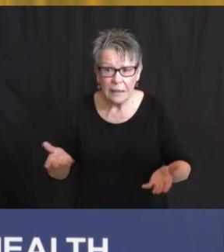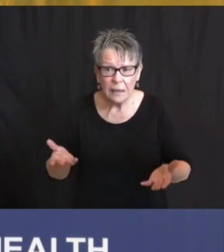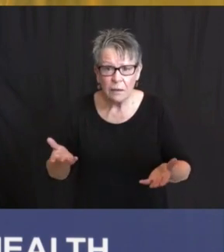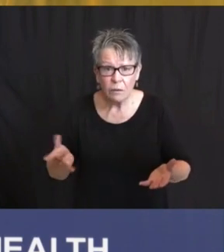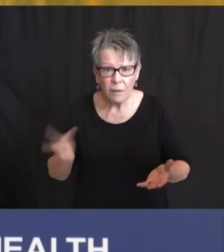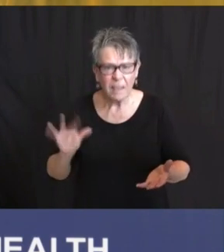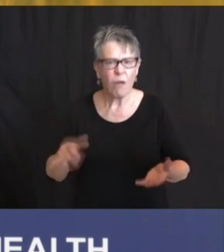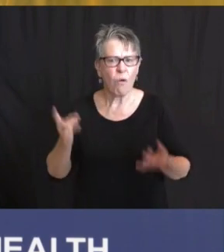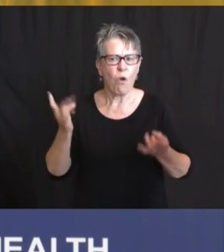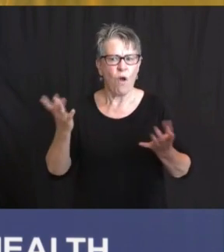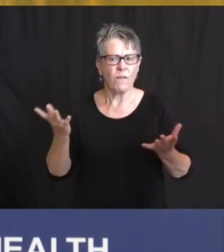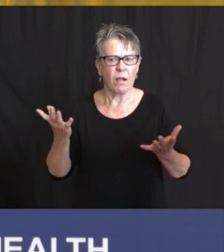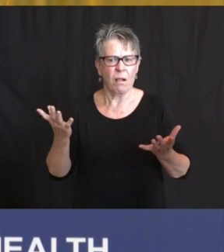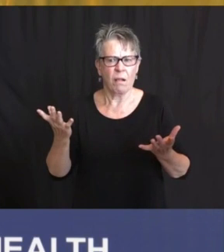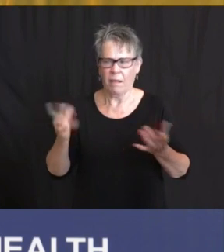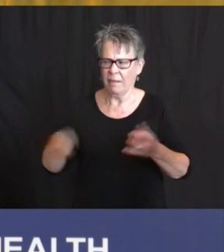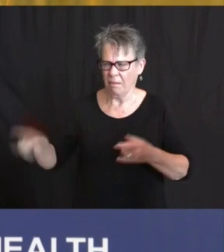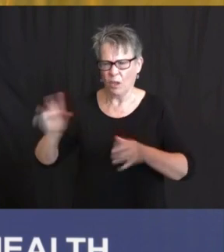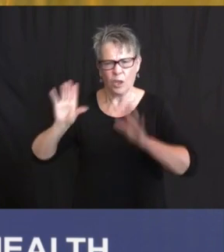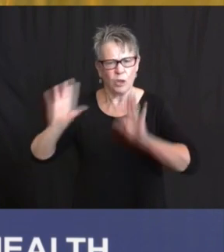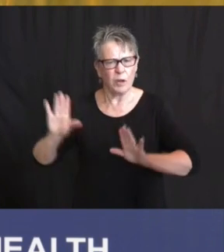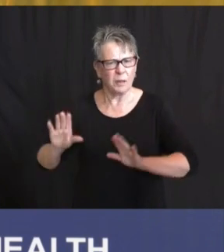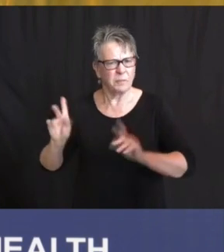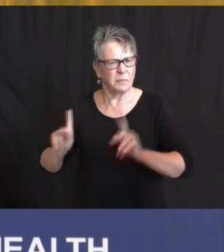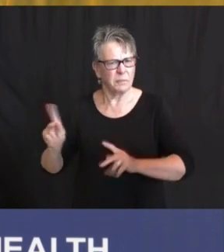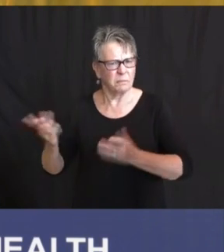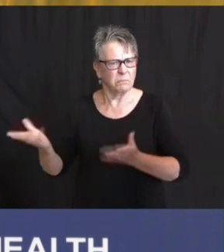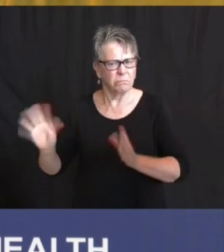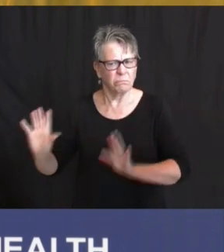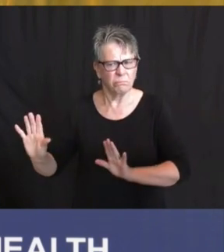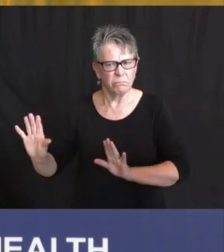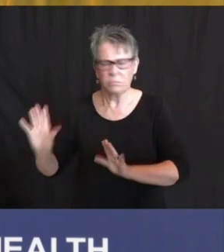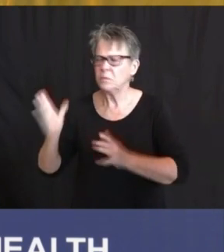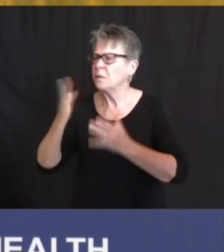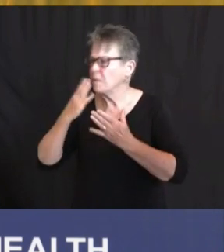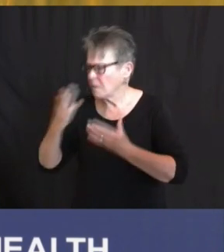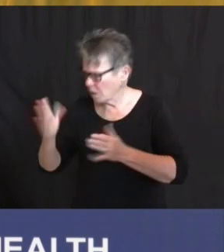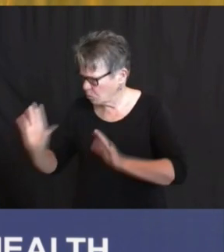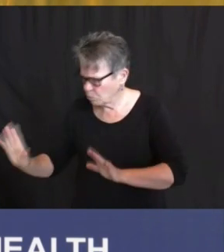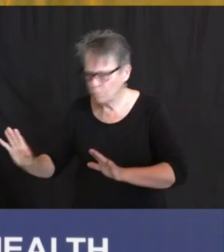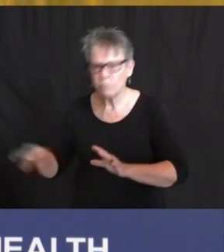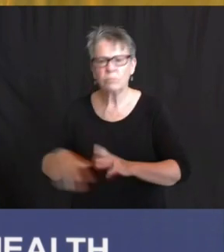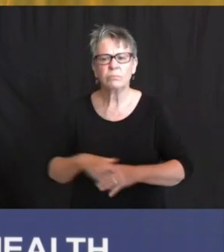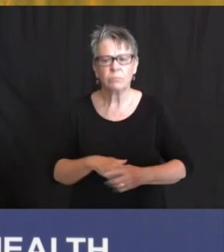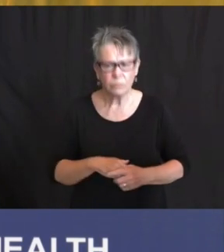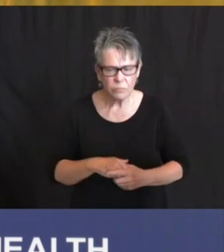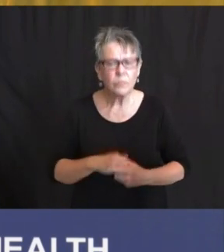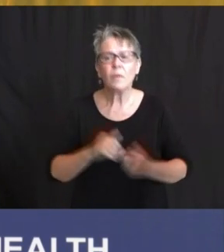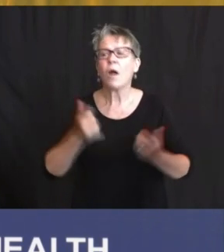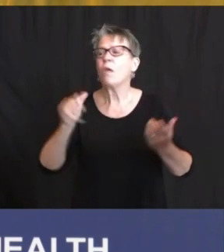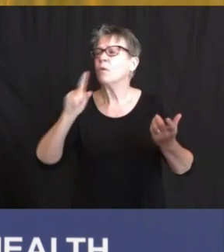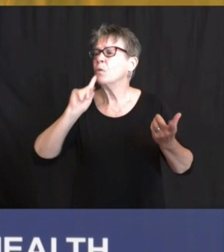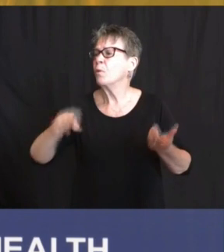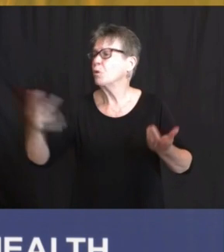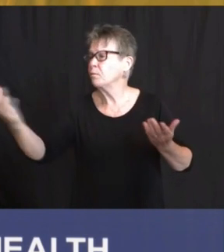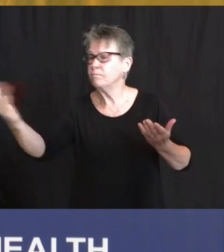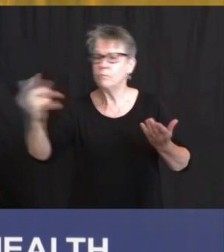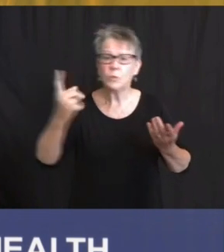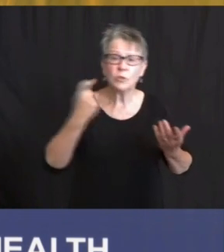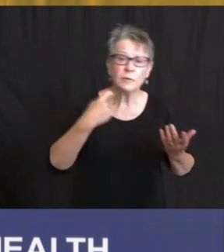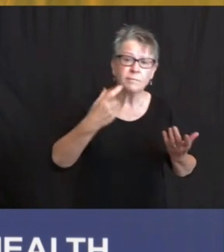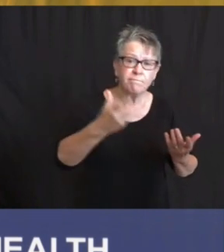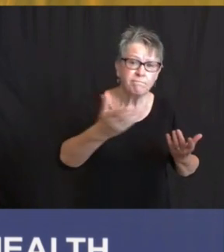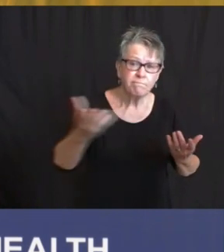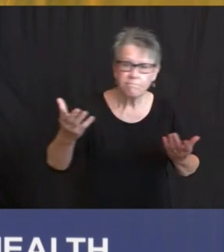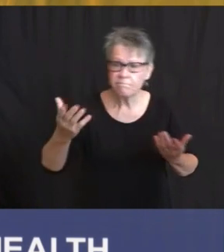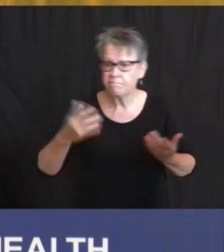don't know where we'd be without them. So thank you. Down front to Matt here, if you could. Good afternoon, Matt. Afternoon. Governor, the Division